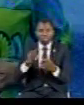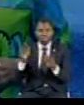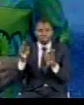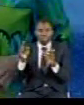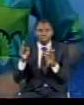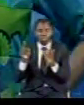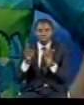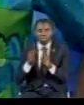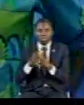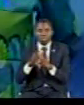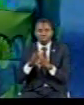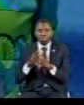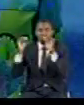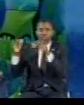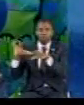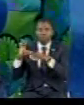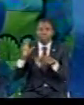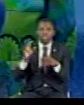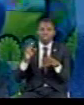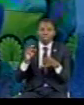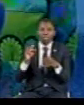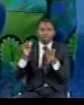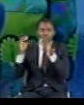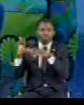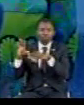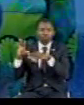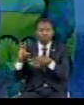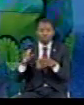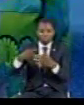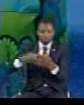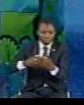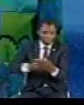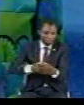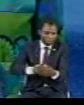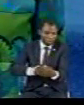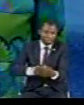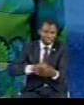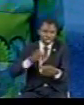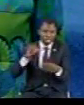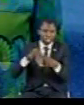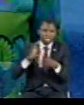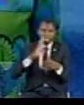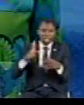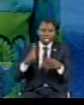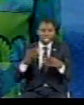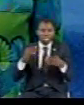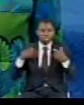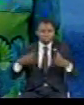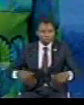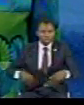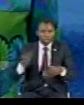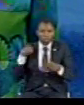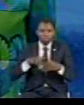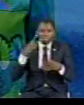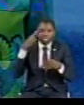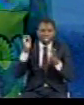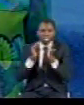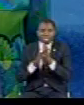water in our system, drip. But each time we try to do that, we discover that the system has